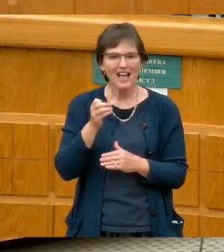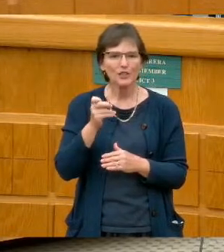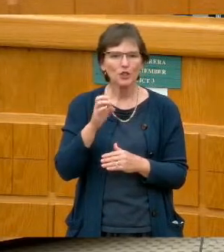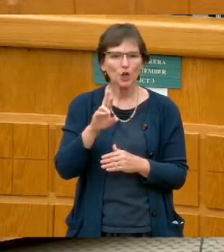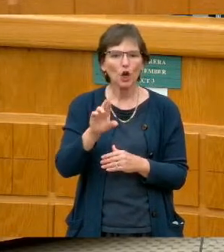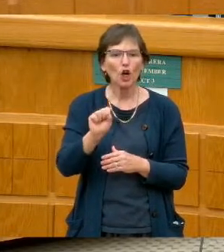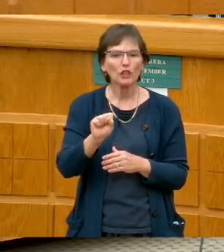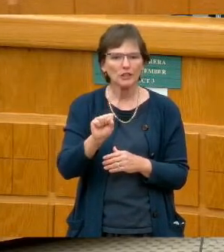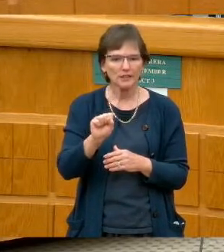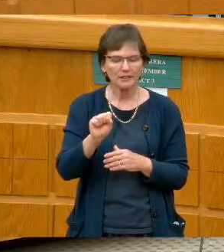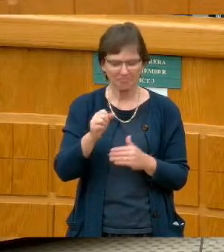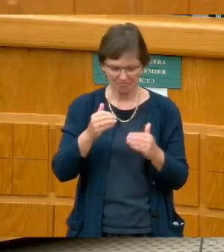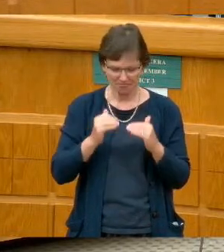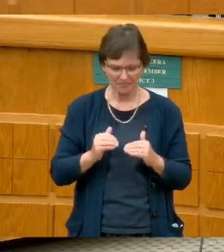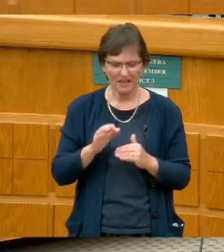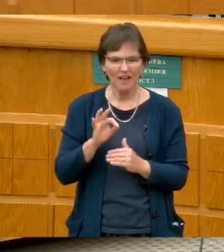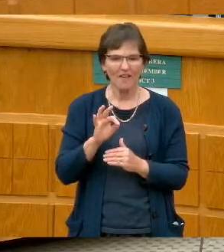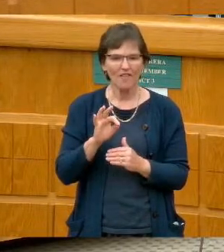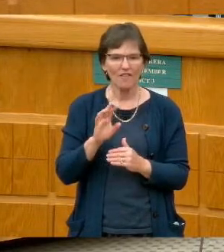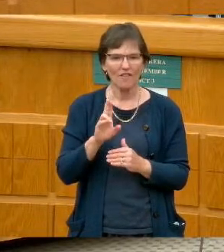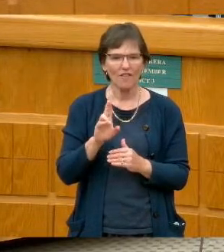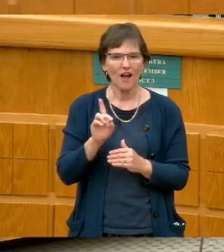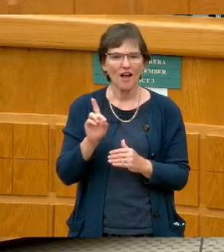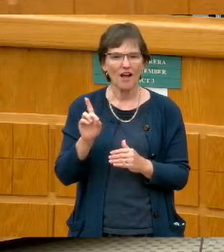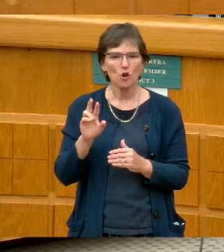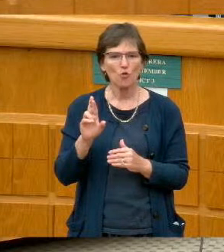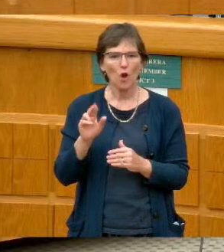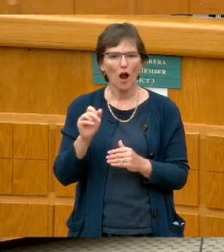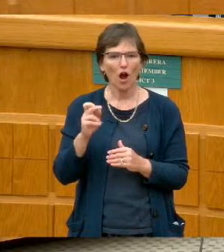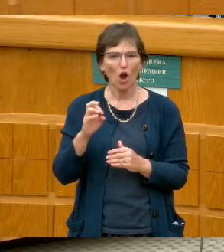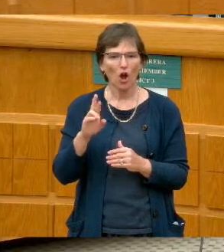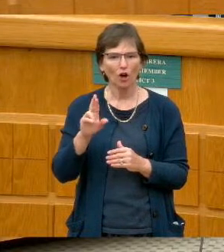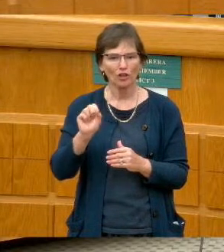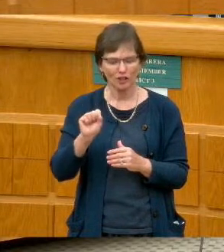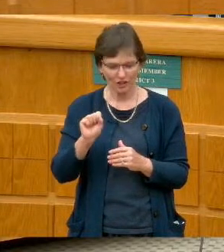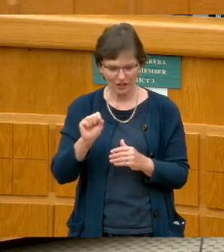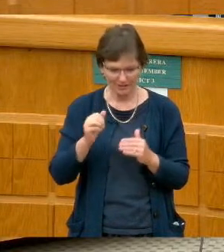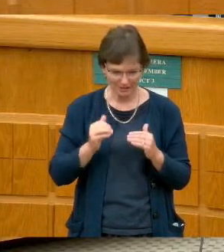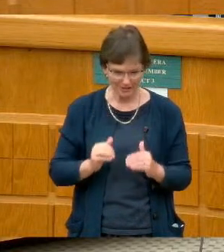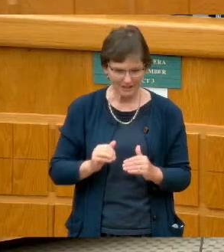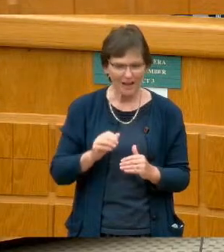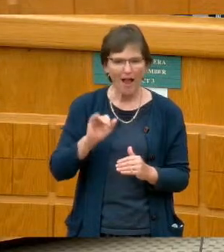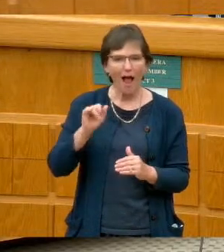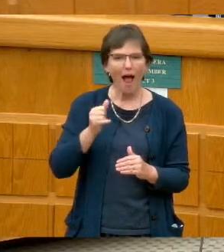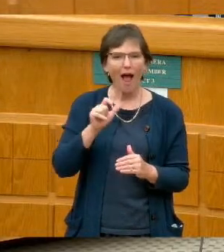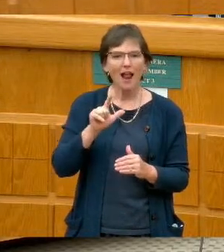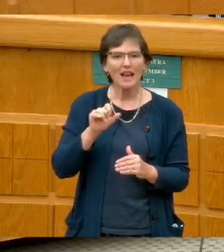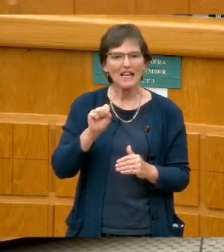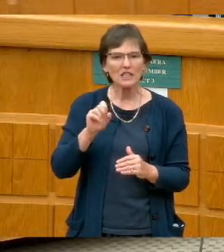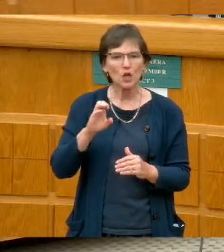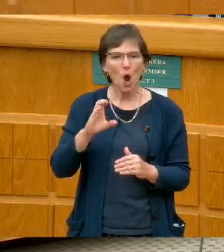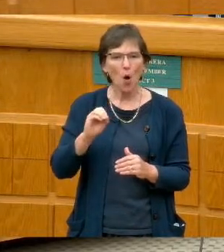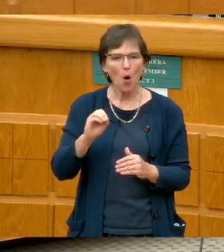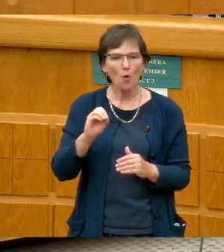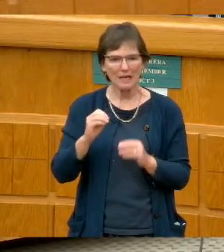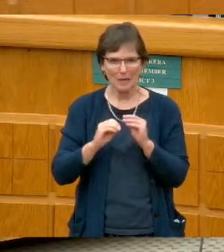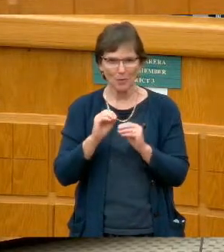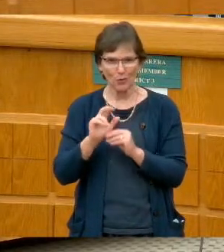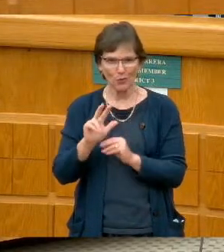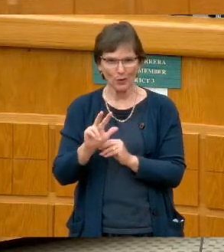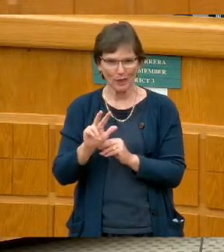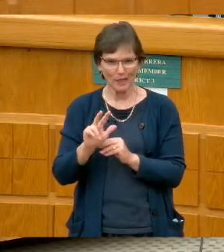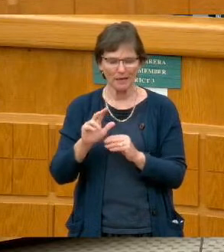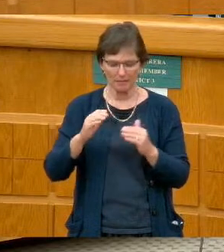at Fuddruckers, Jackfish Cart Rentals, Jalisco No. 3, Jason's